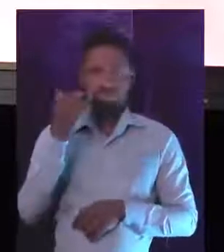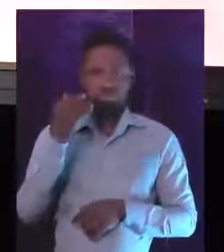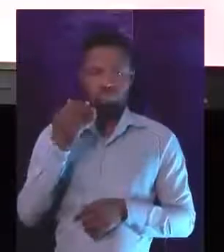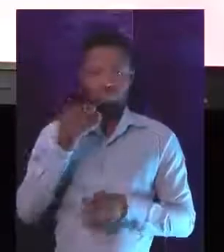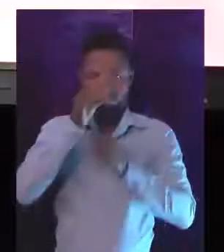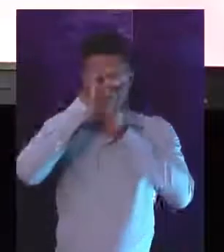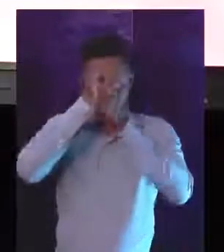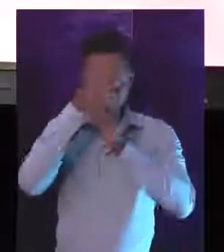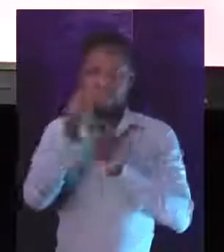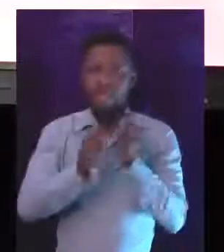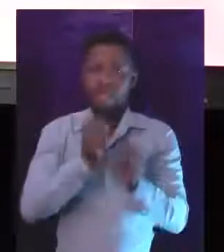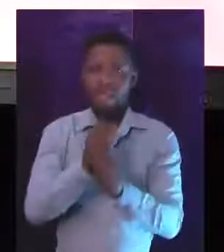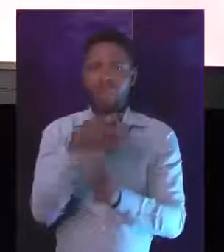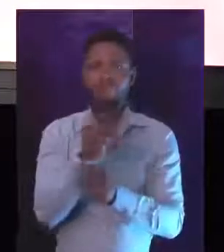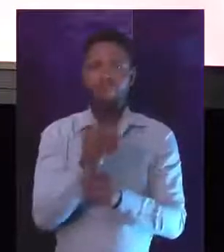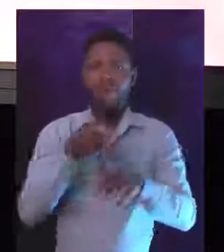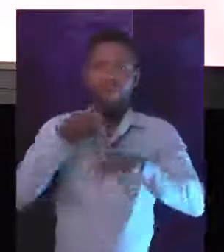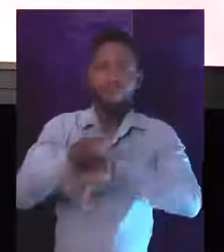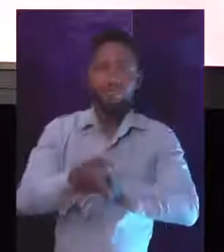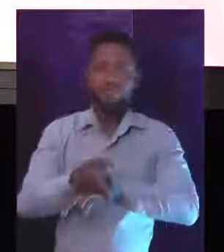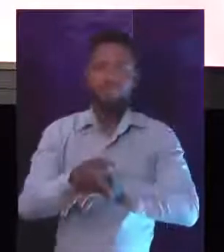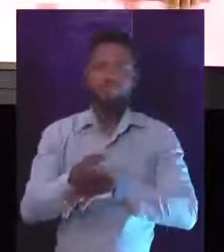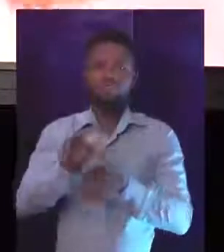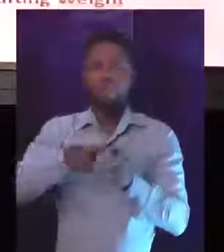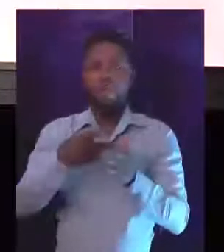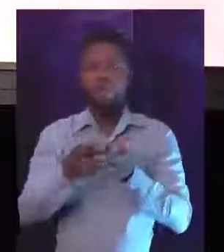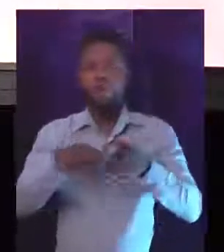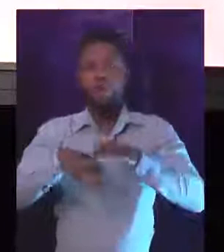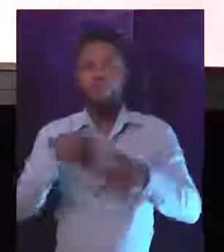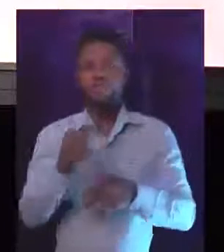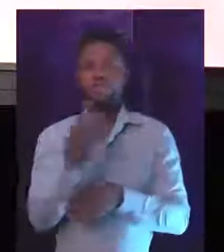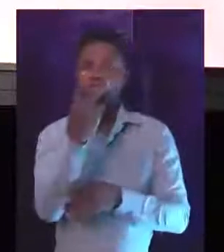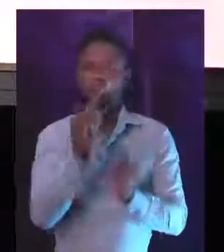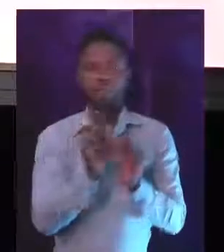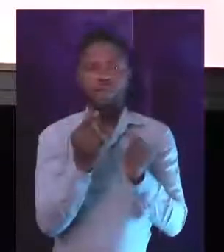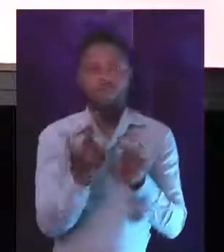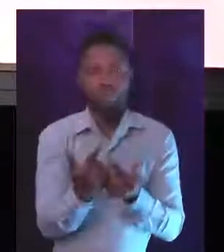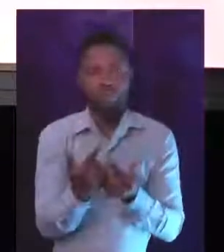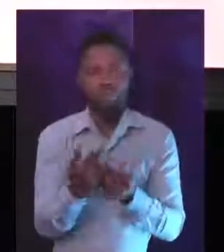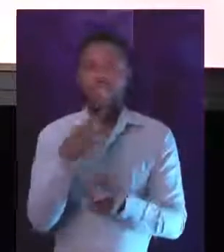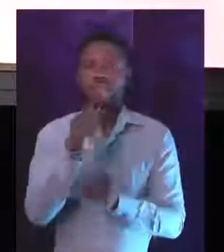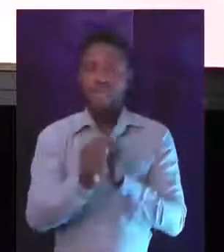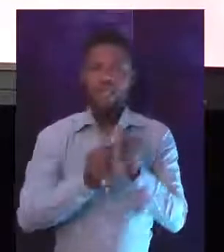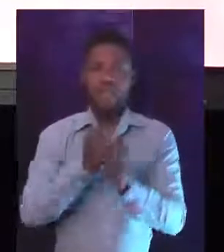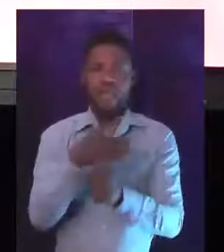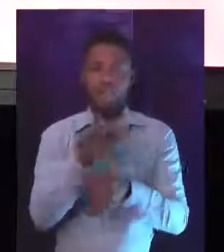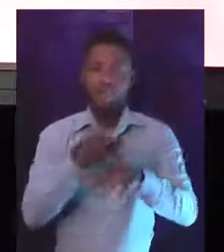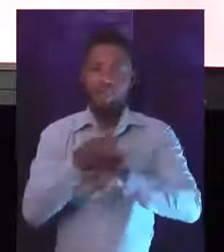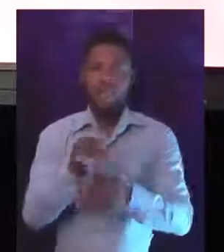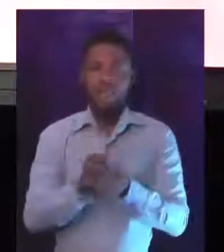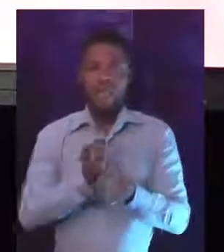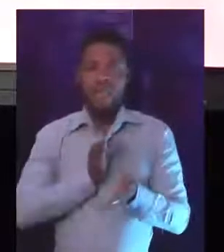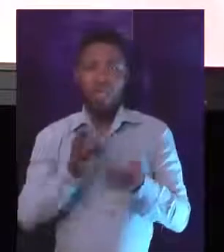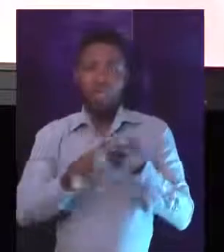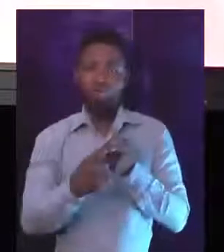man. Take note of that. The types of forces now fall under the two categories.